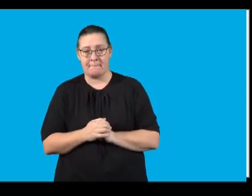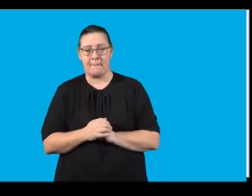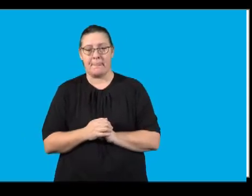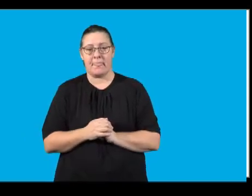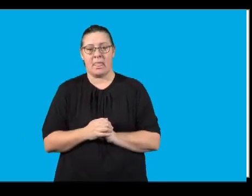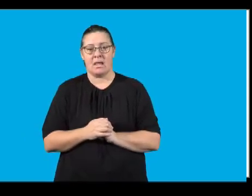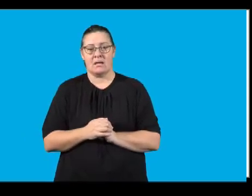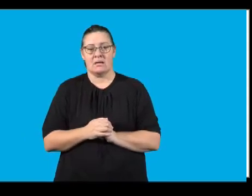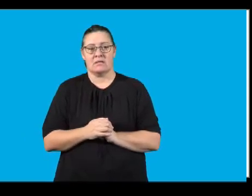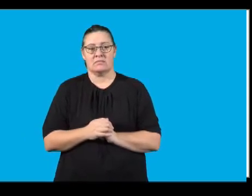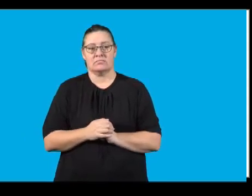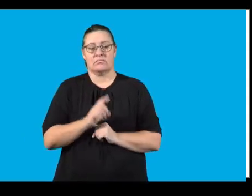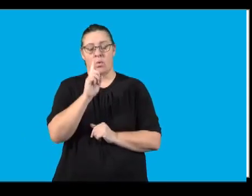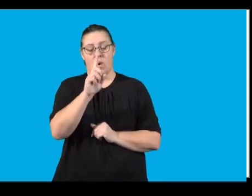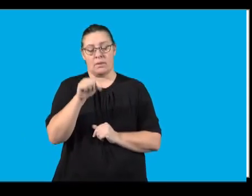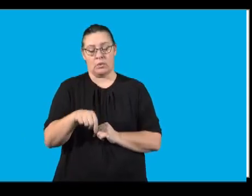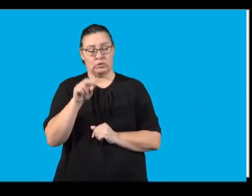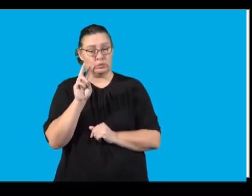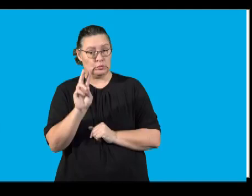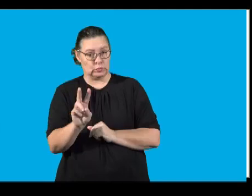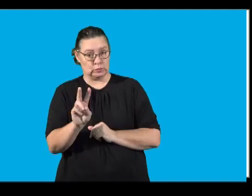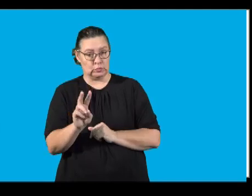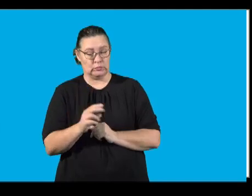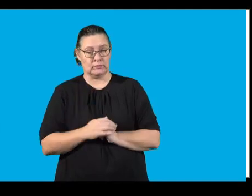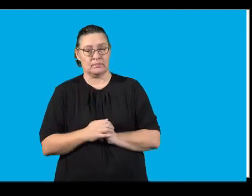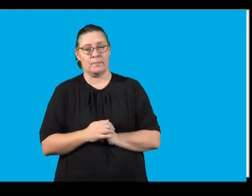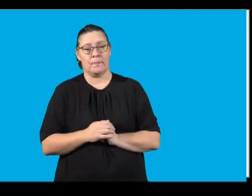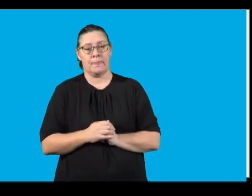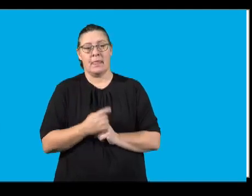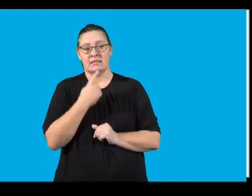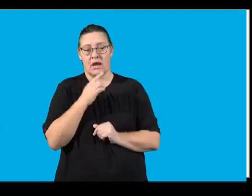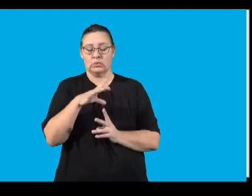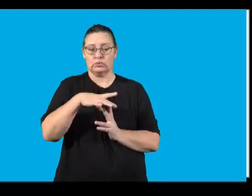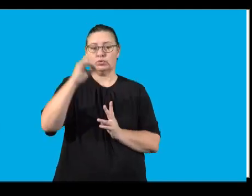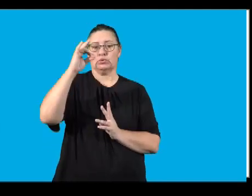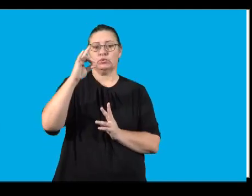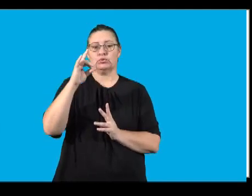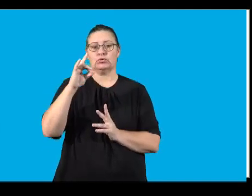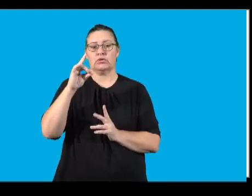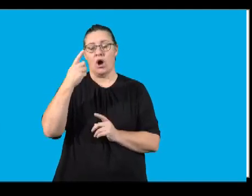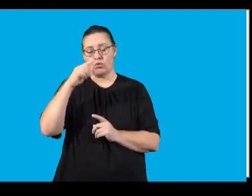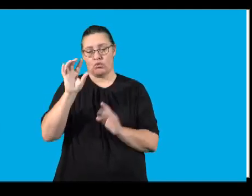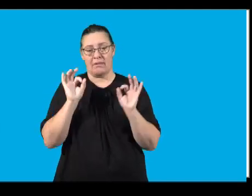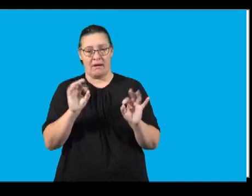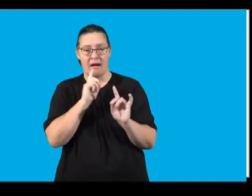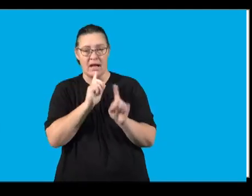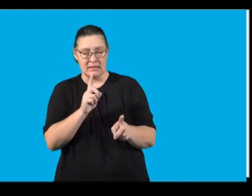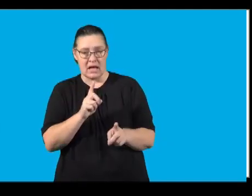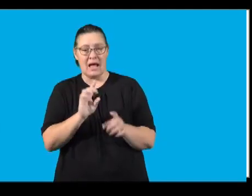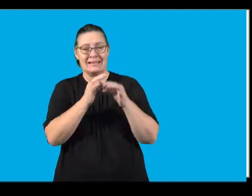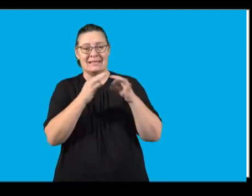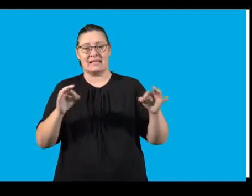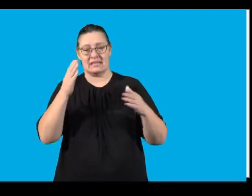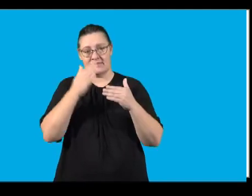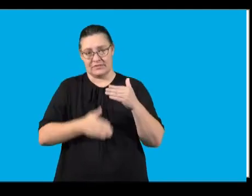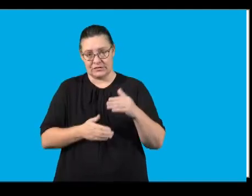provide, all right? In question 1.2, all right, it says, choose the correct answer to